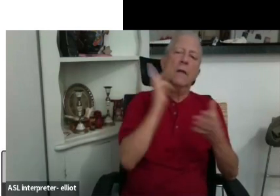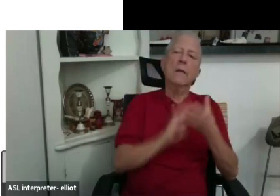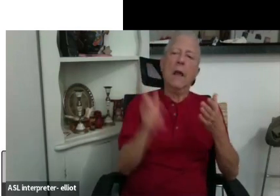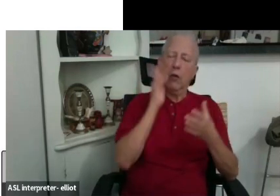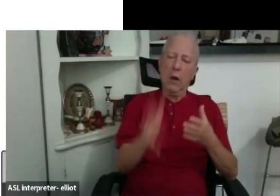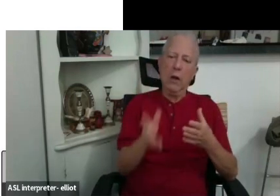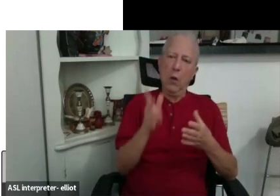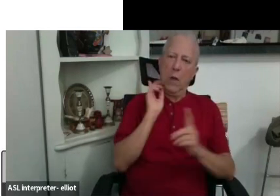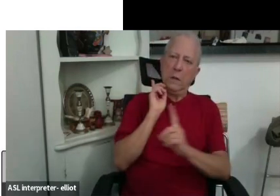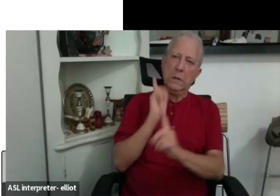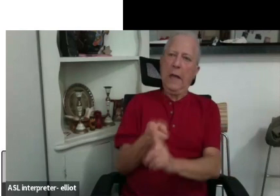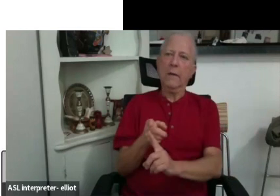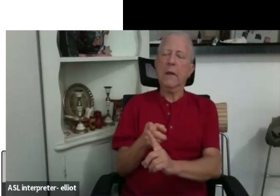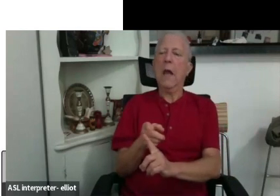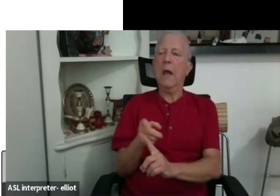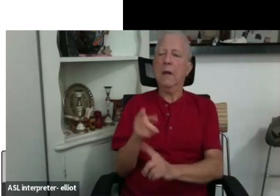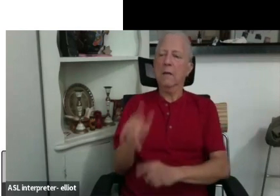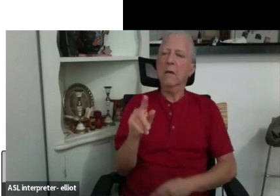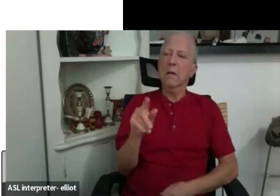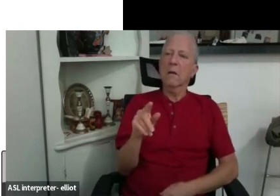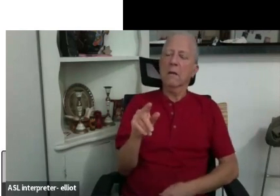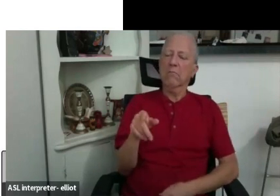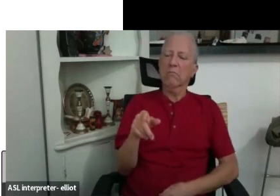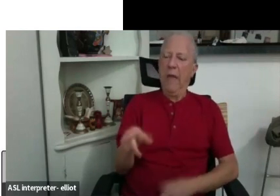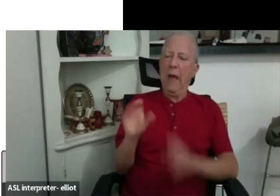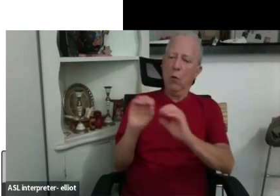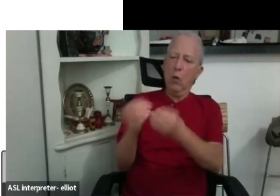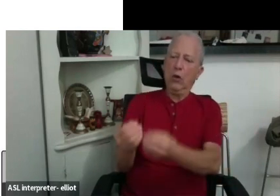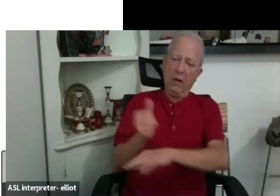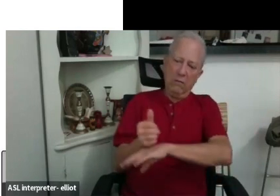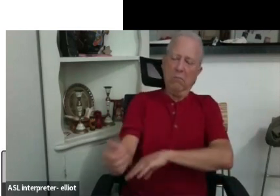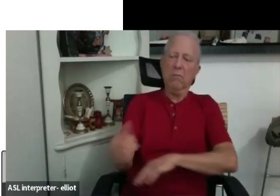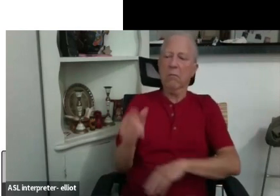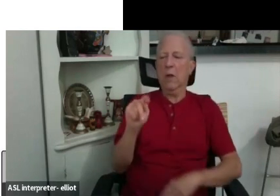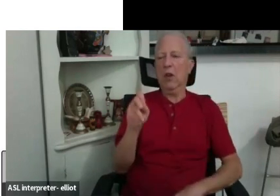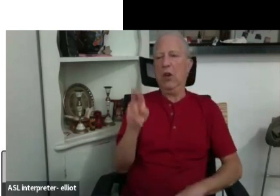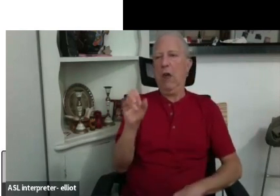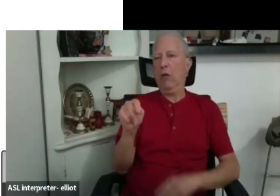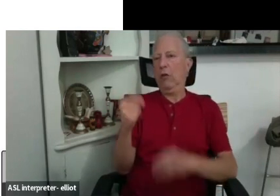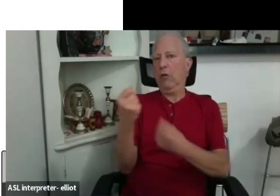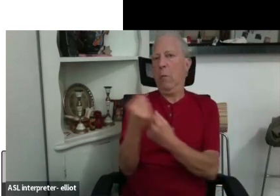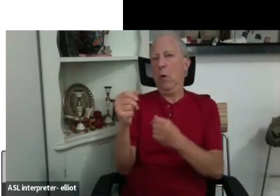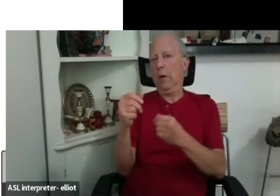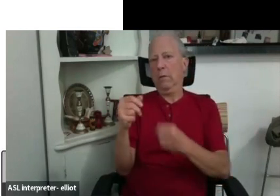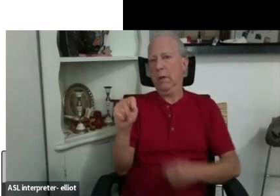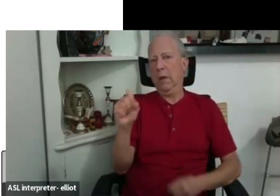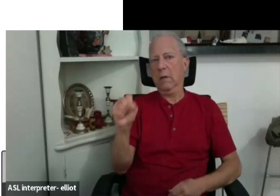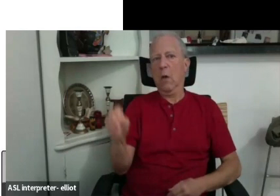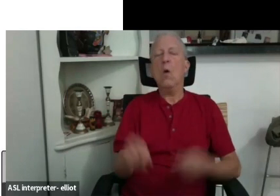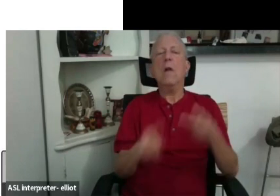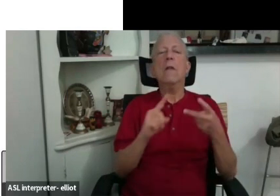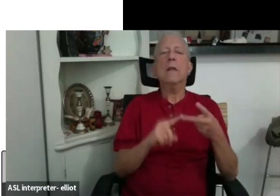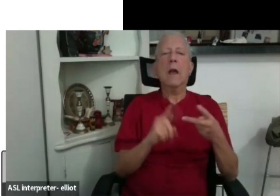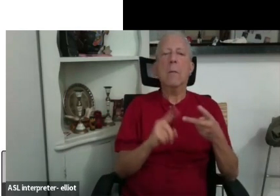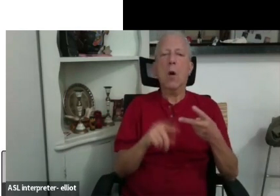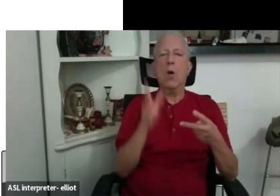designate the accused organization as a terrorist supporting organization. The second part, it will contain